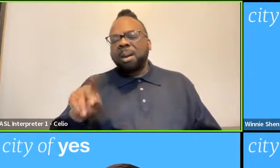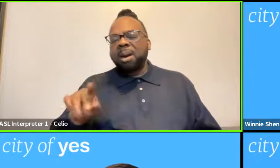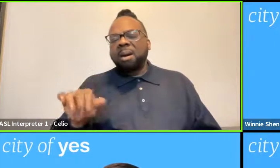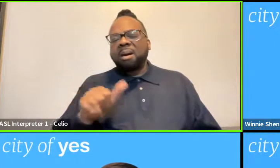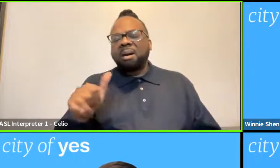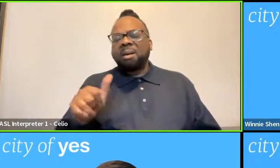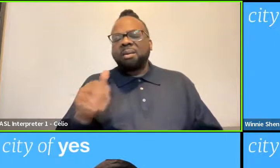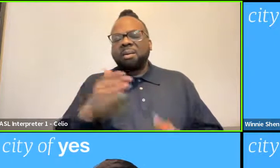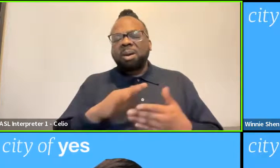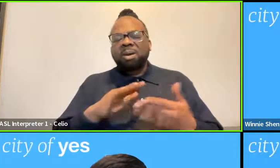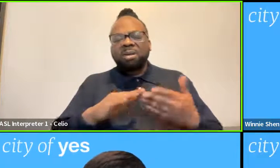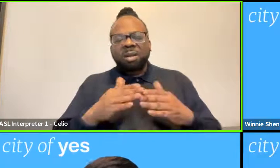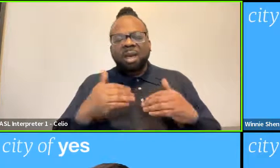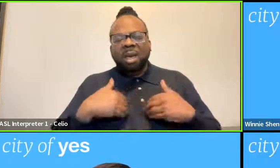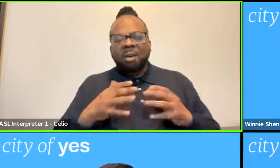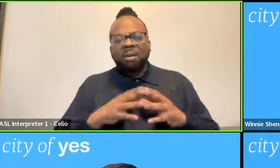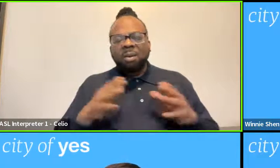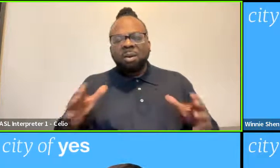today.